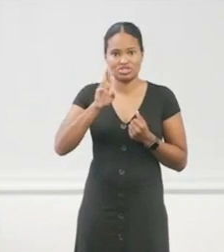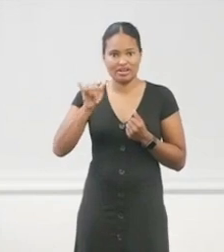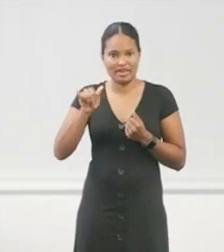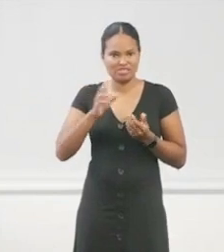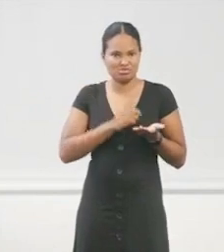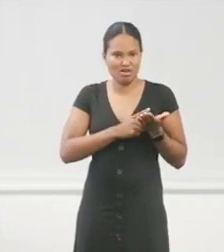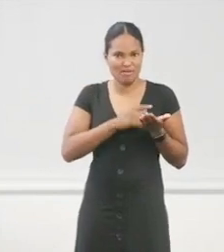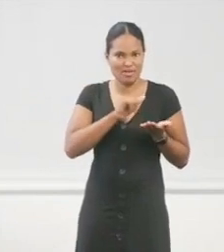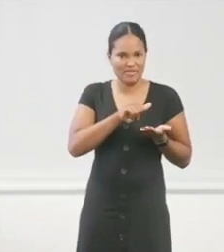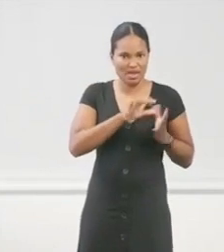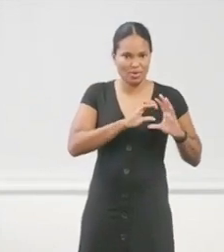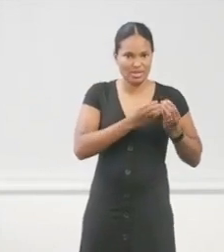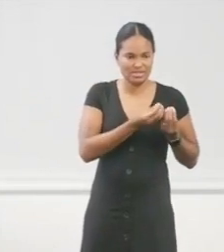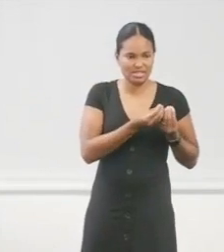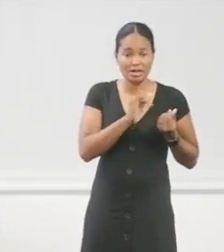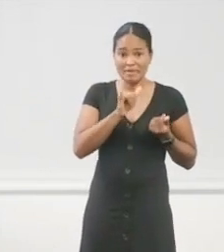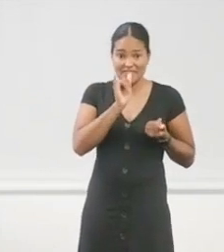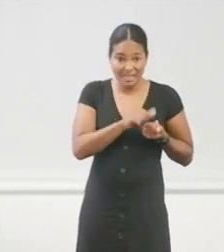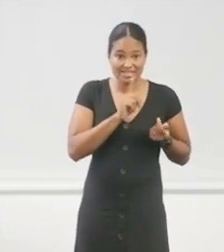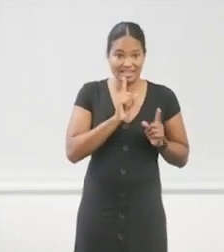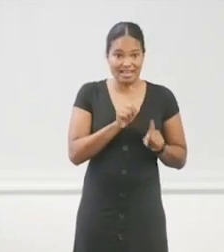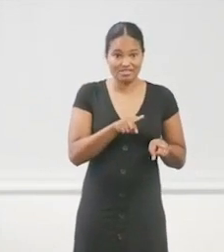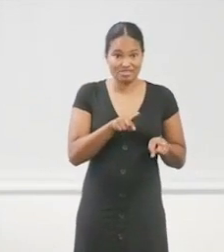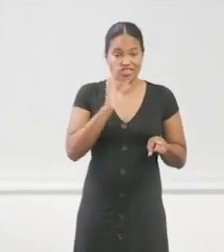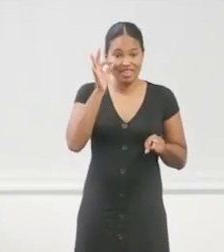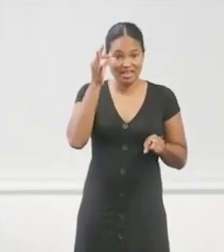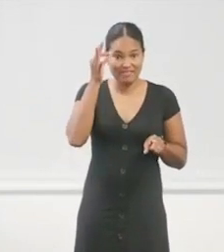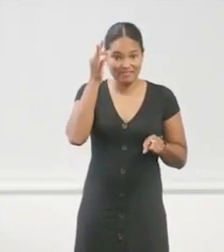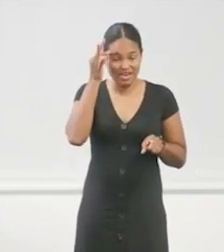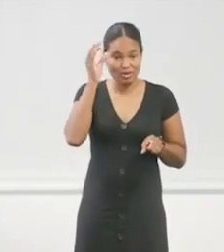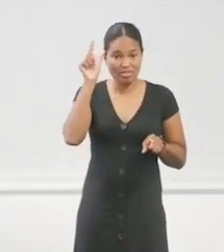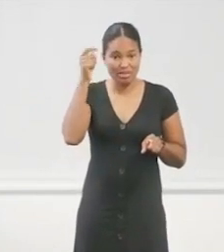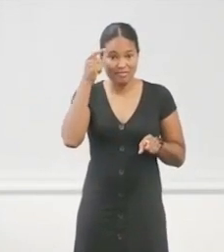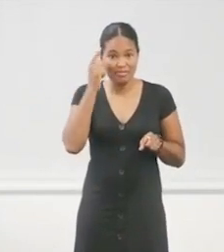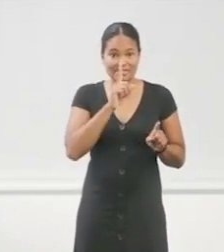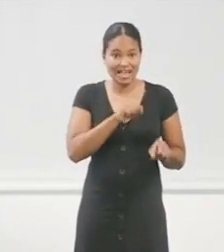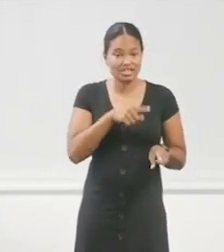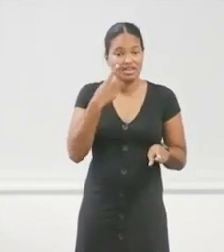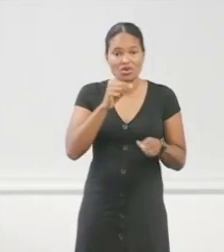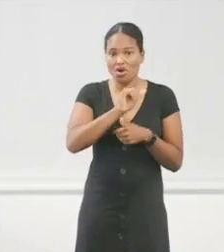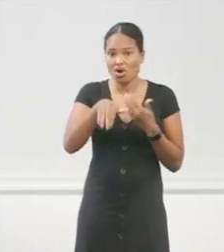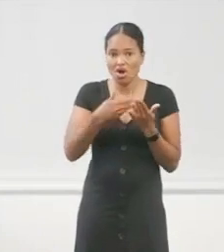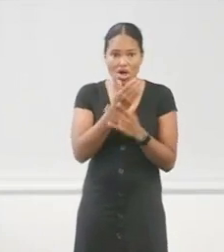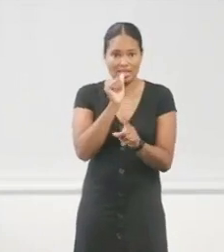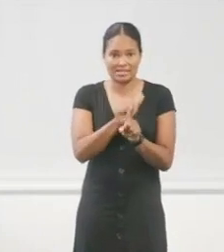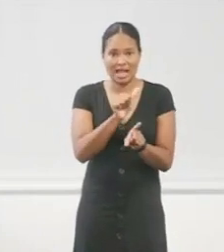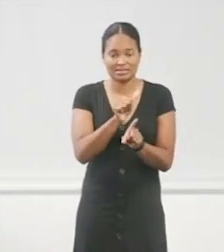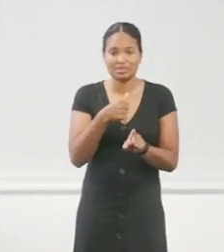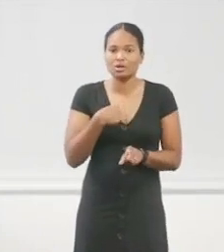But it is the answer, the federal government's answer to all of the attacks. We have to be able to do